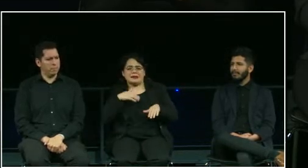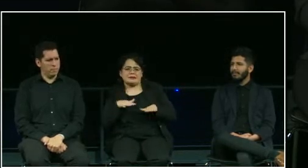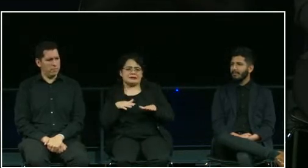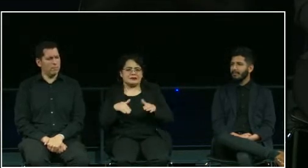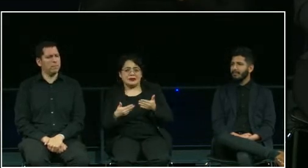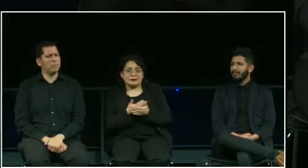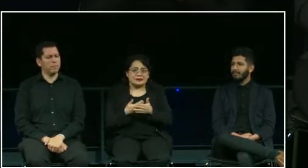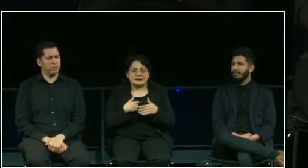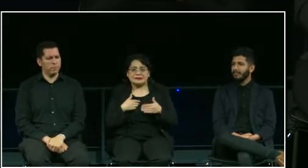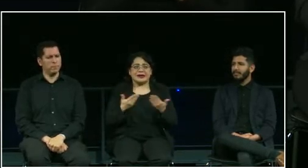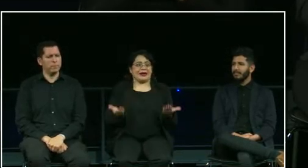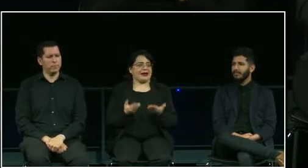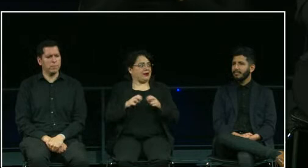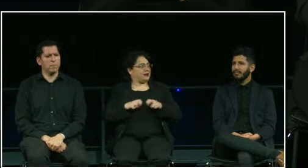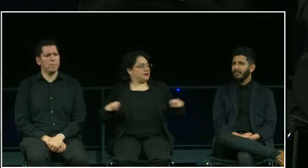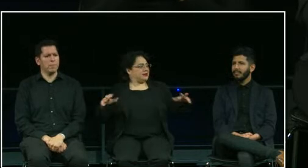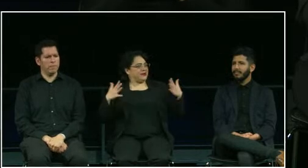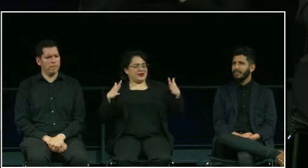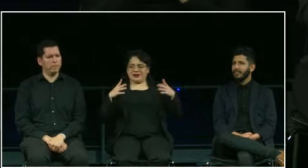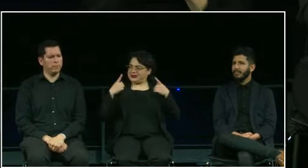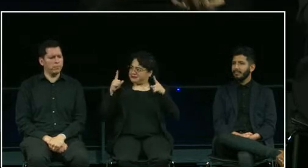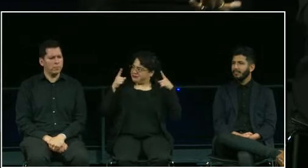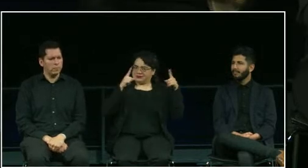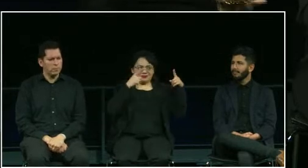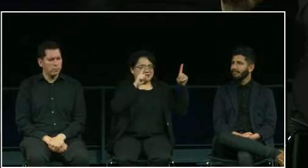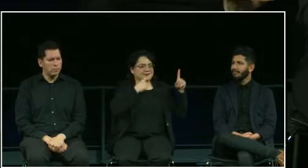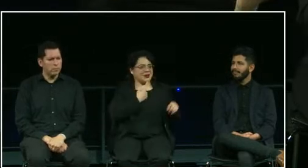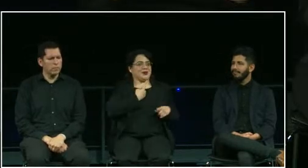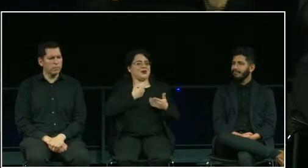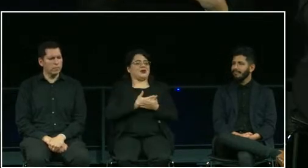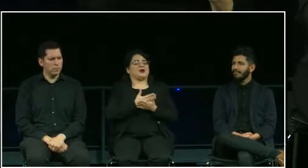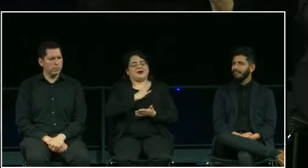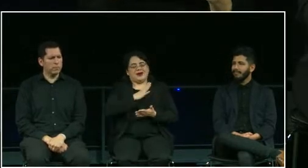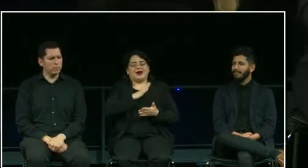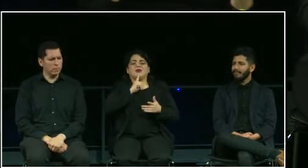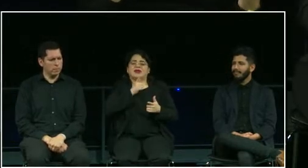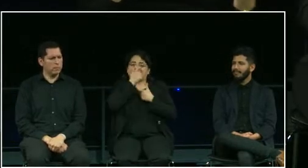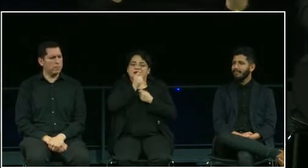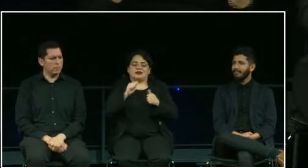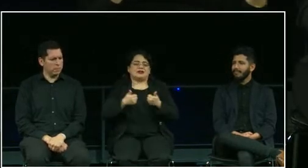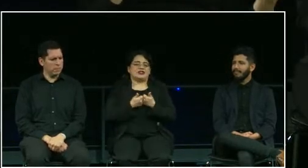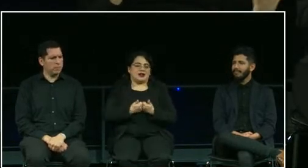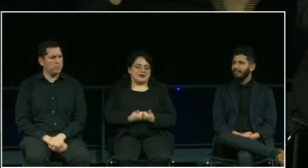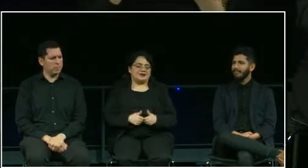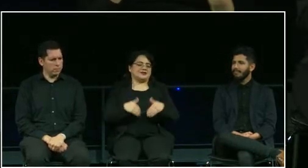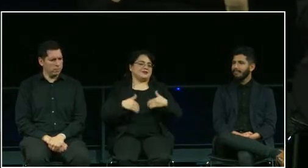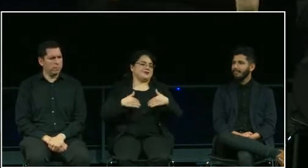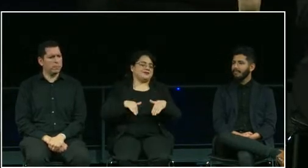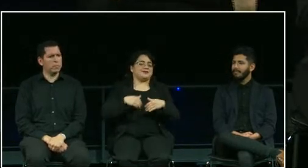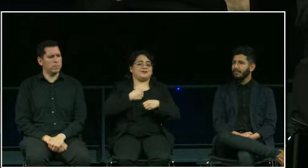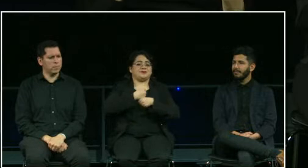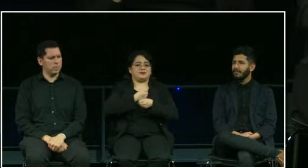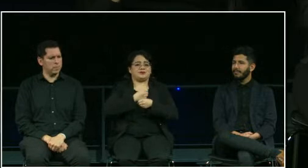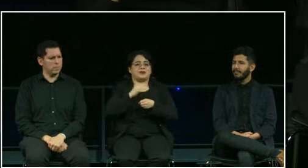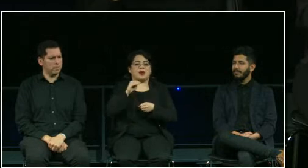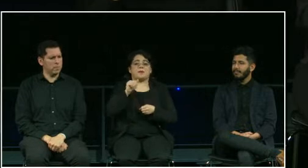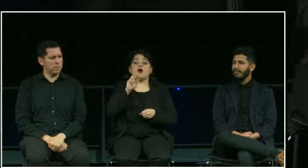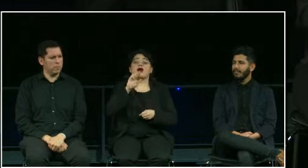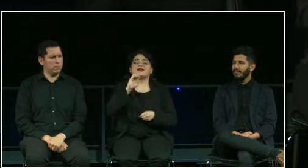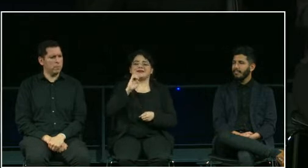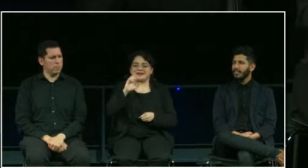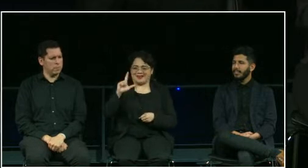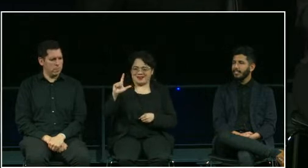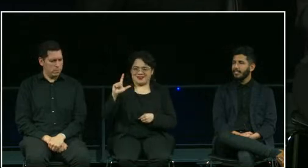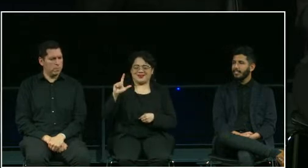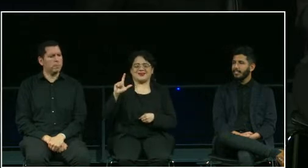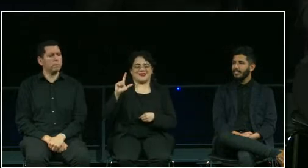in answer to your question, there were a lot of really interesting challenges in the creation of Marcel. I mean, you